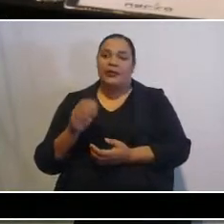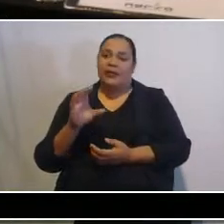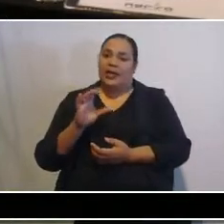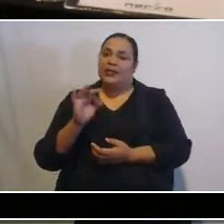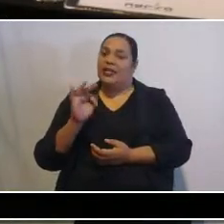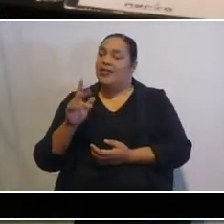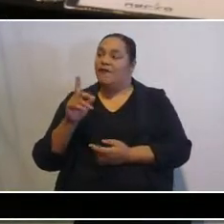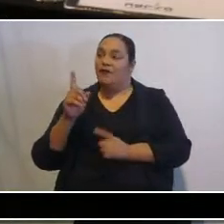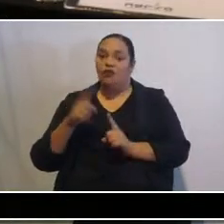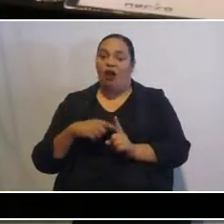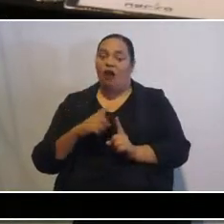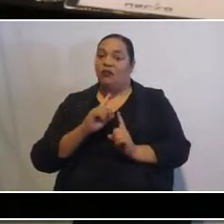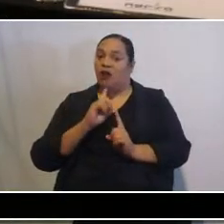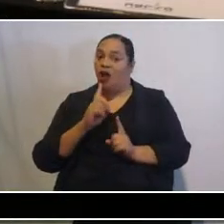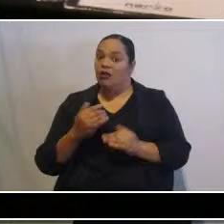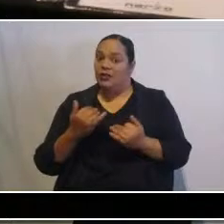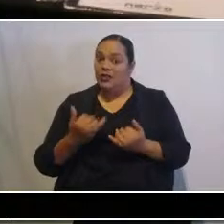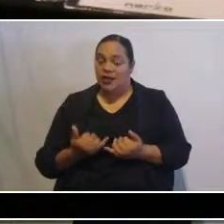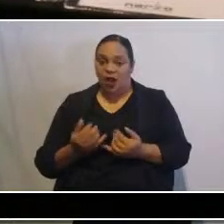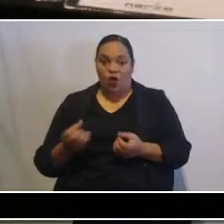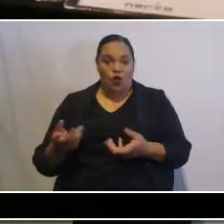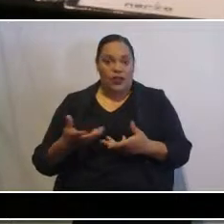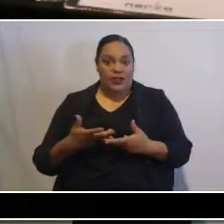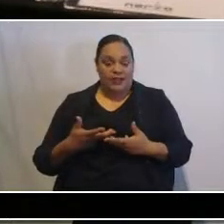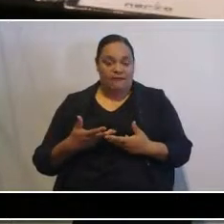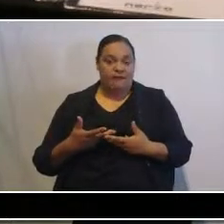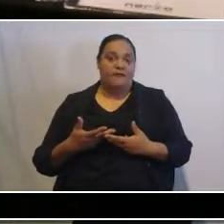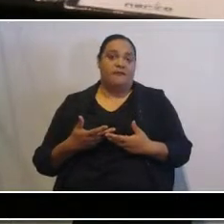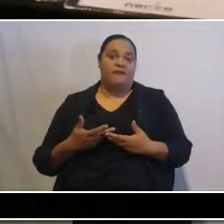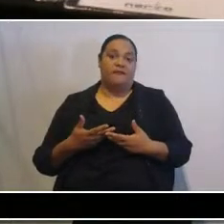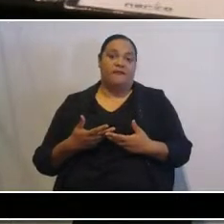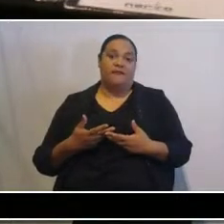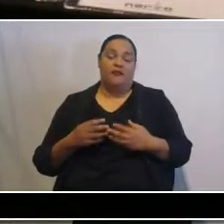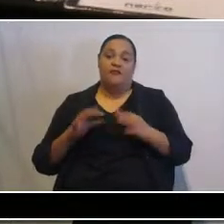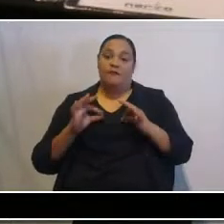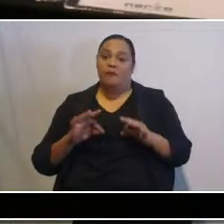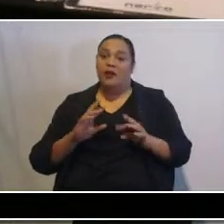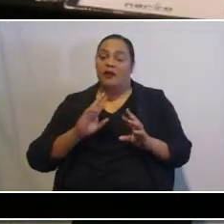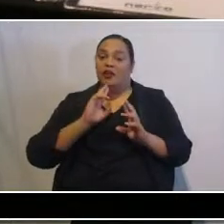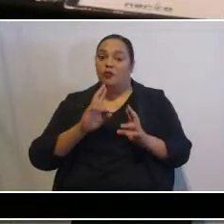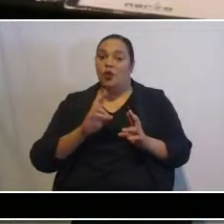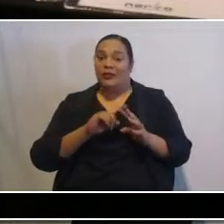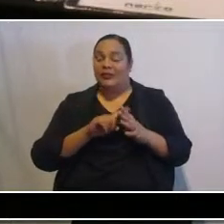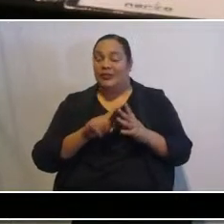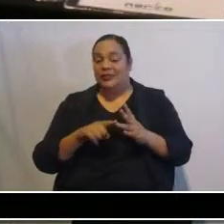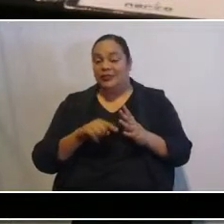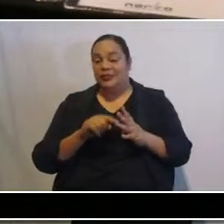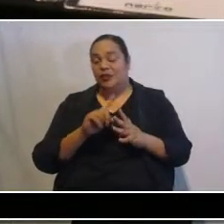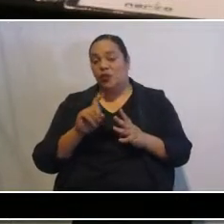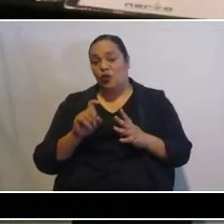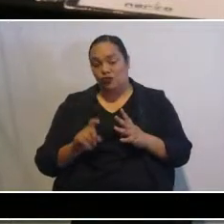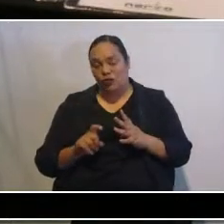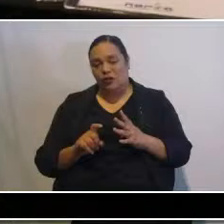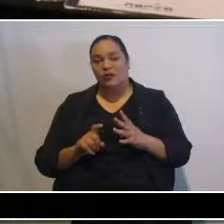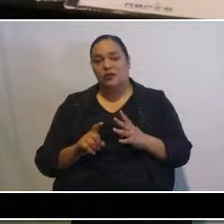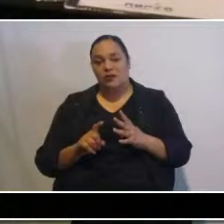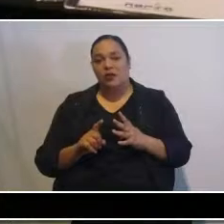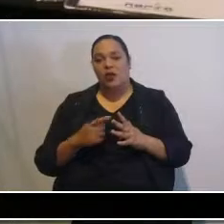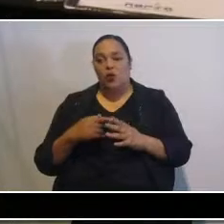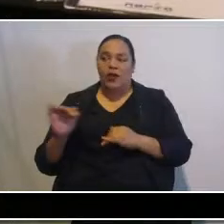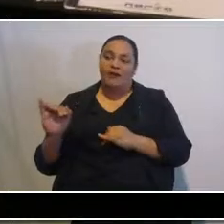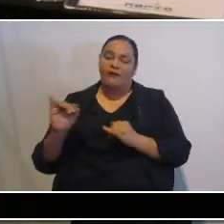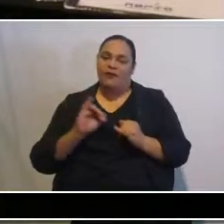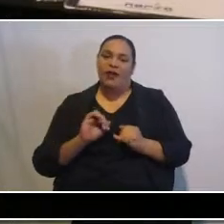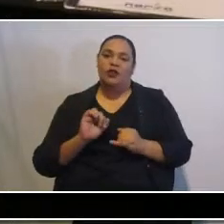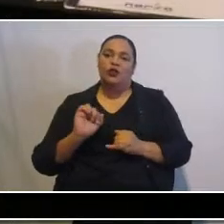not gonna be able to provide the sufficient responses to those, we would invite you to